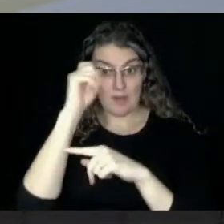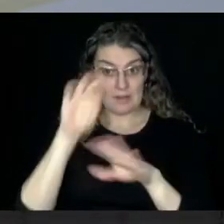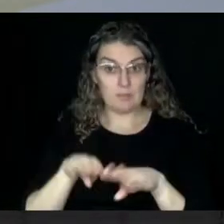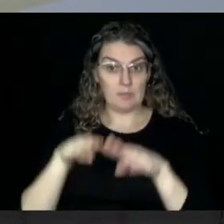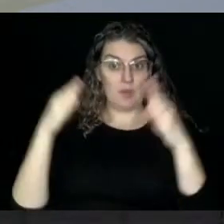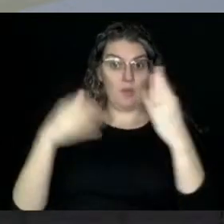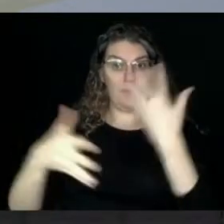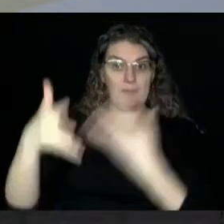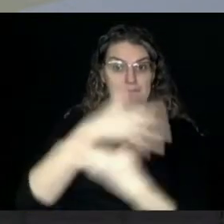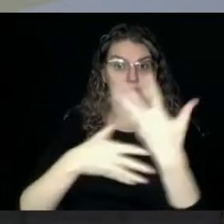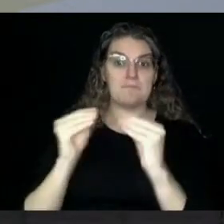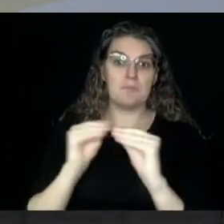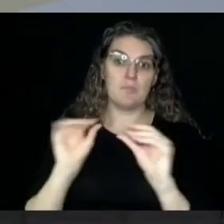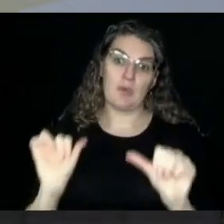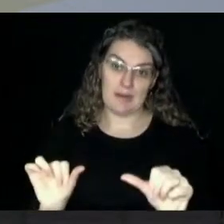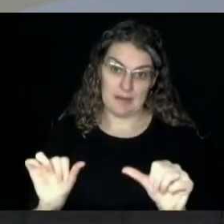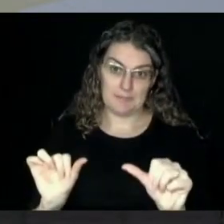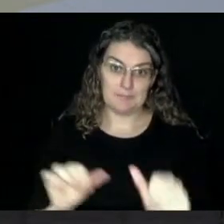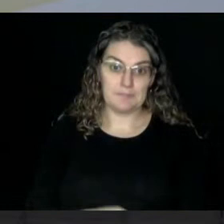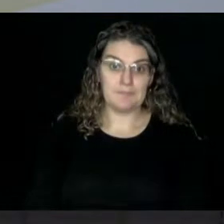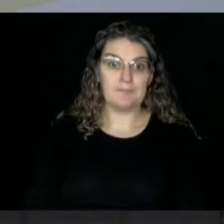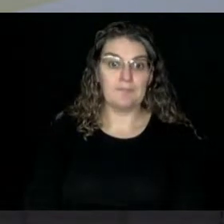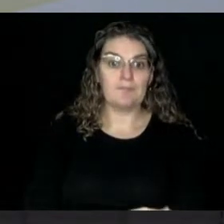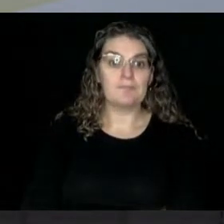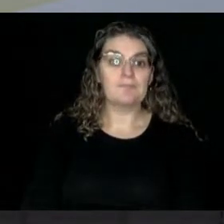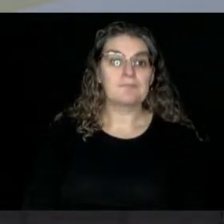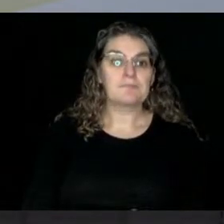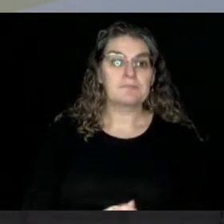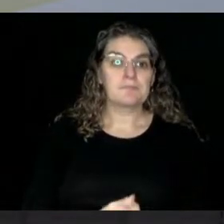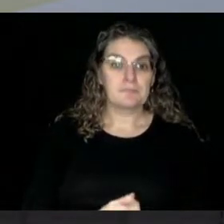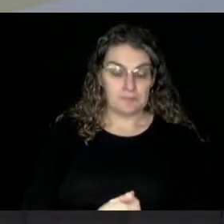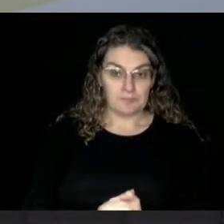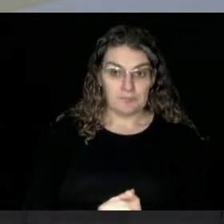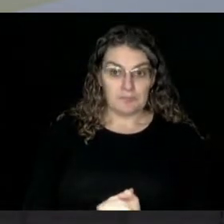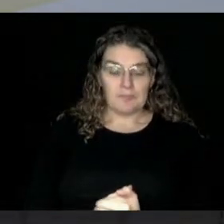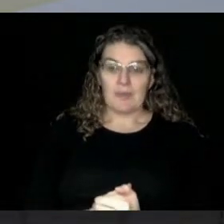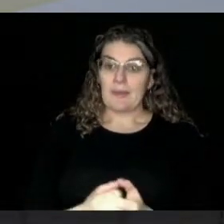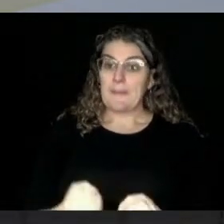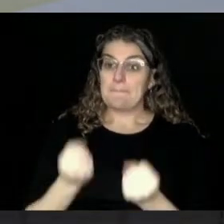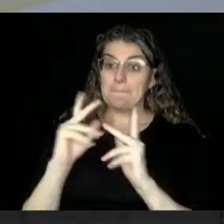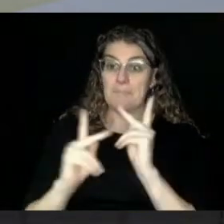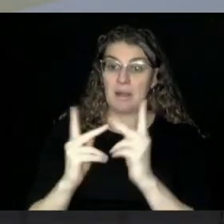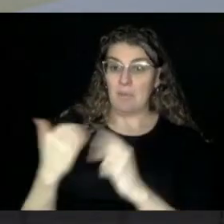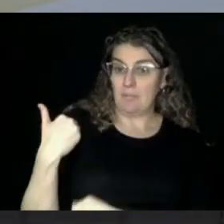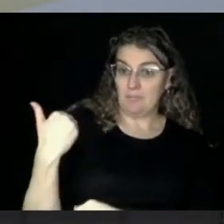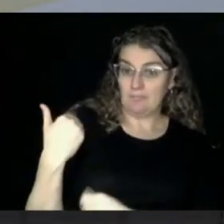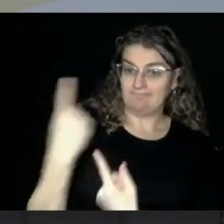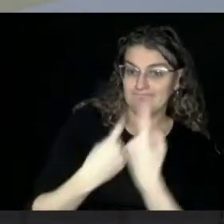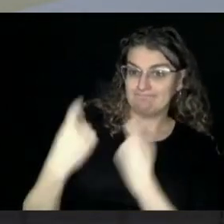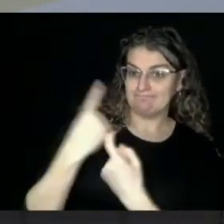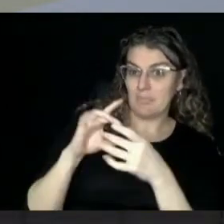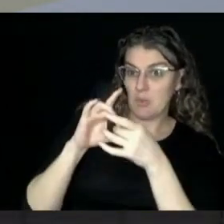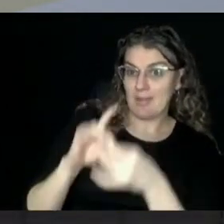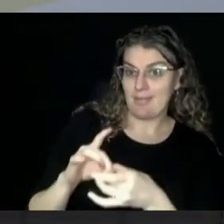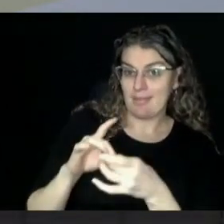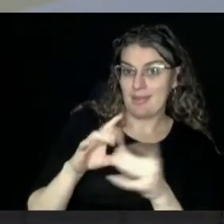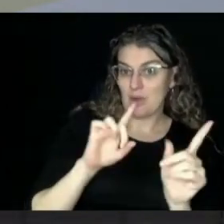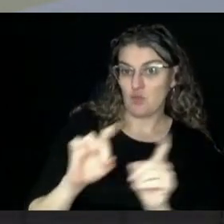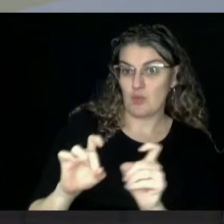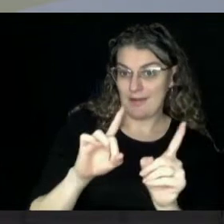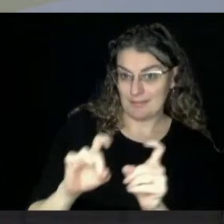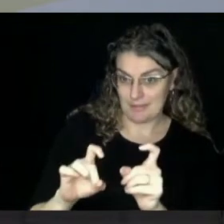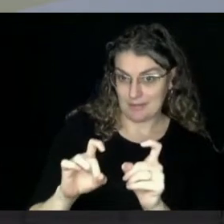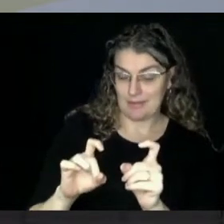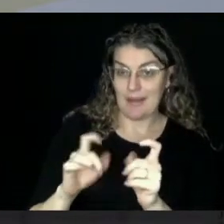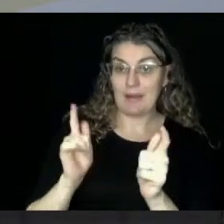I would like to clarify a number of questions related to testing, and particularly rapid testing. When the pandemic